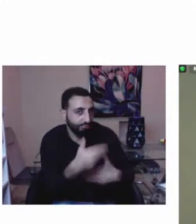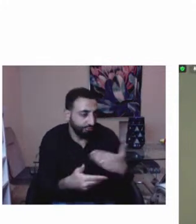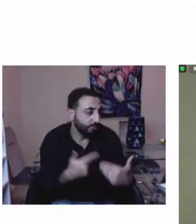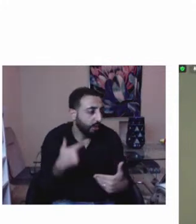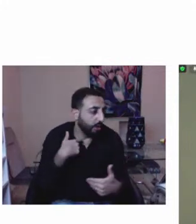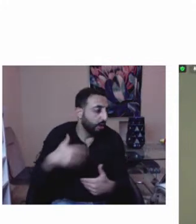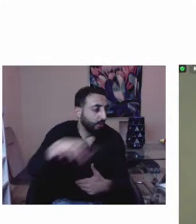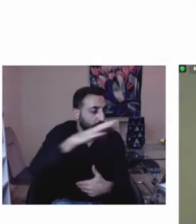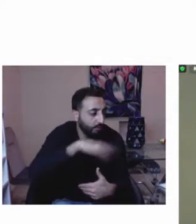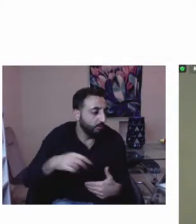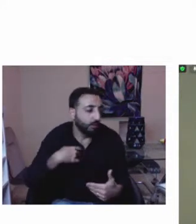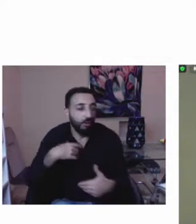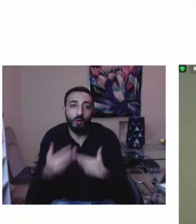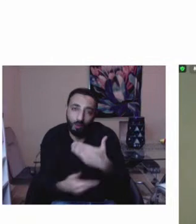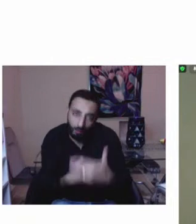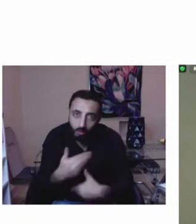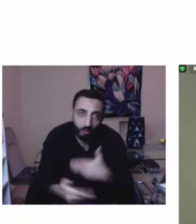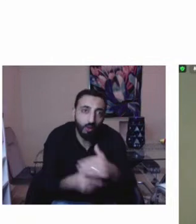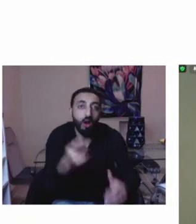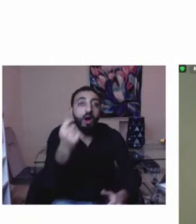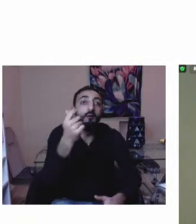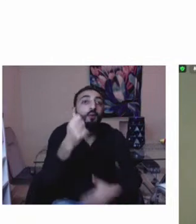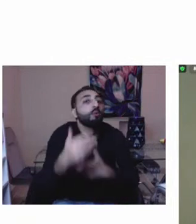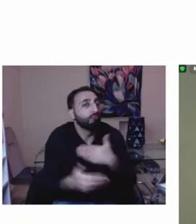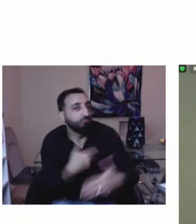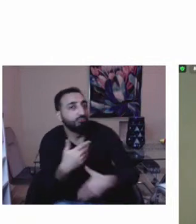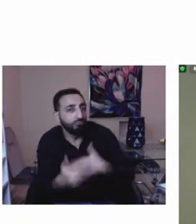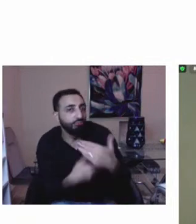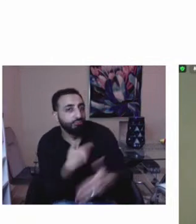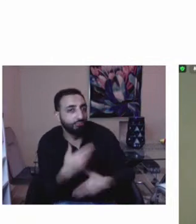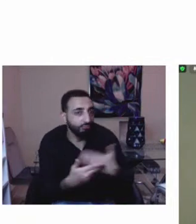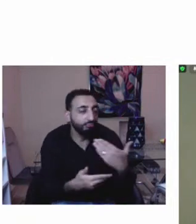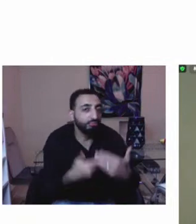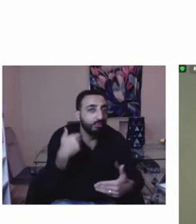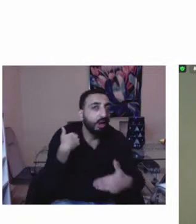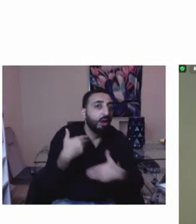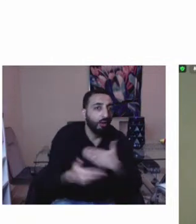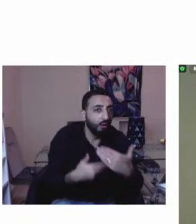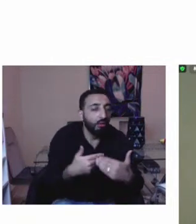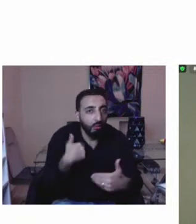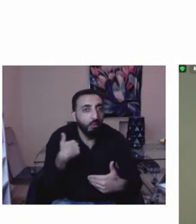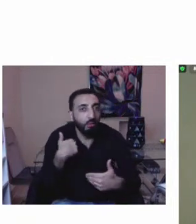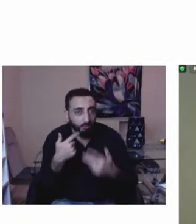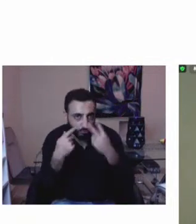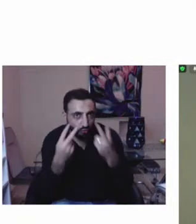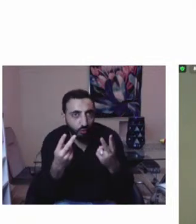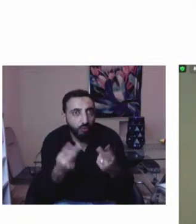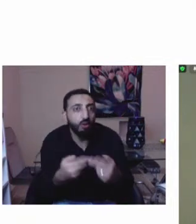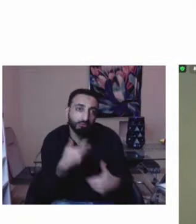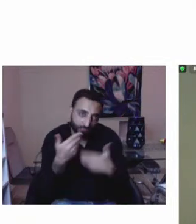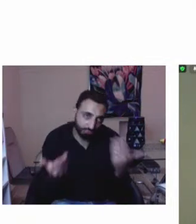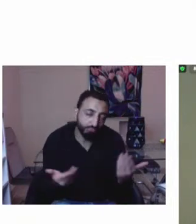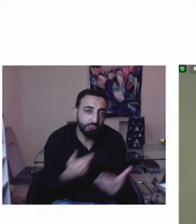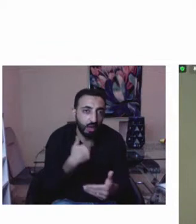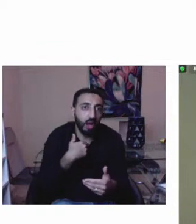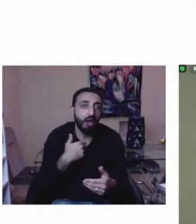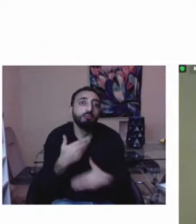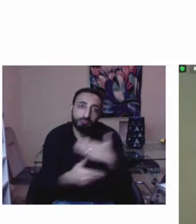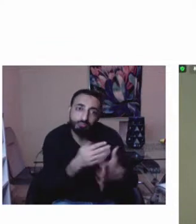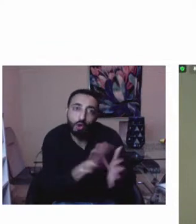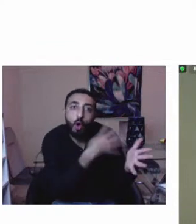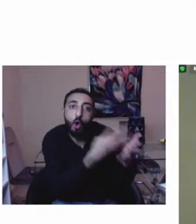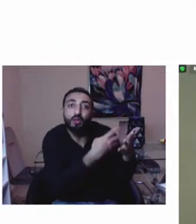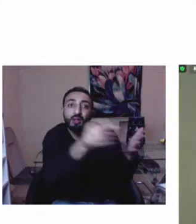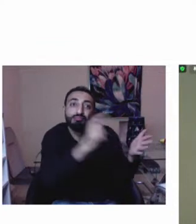to reinforce the links between the financial institutions and the youth-led organizations if we want to advance the agenda,